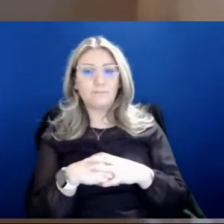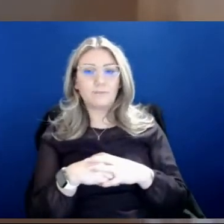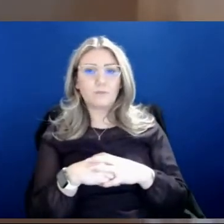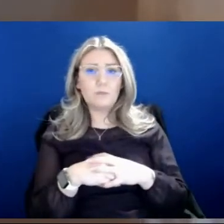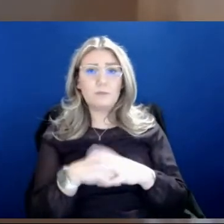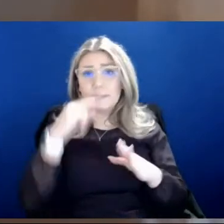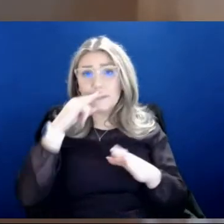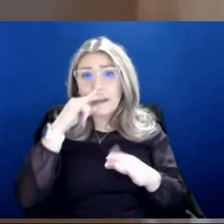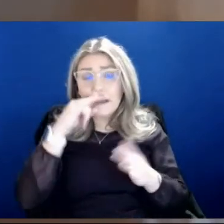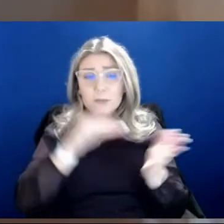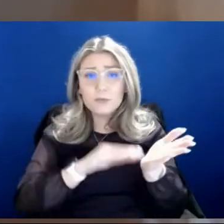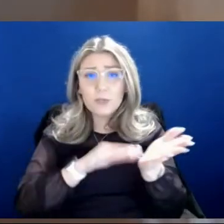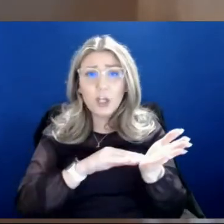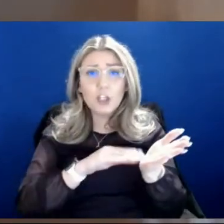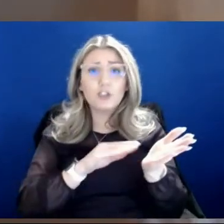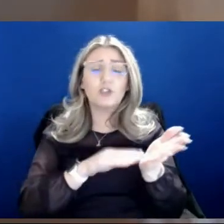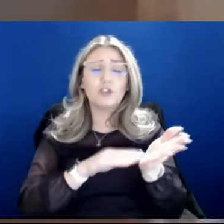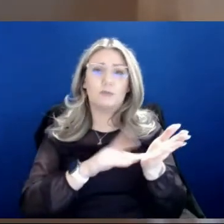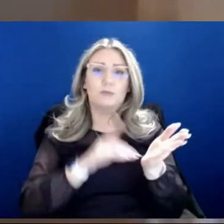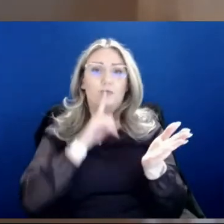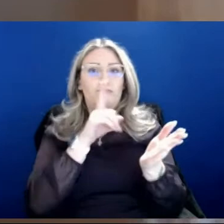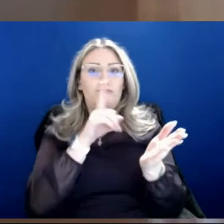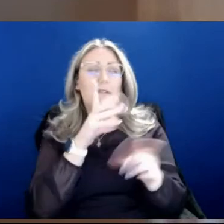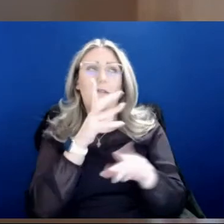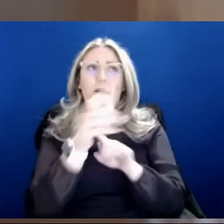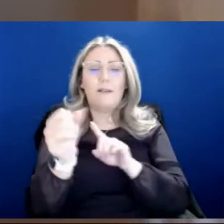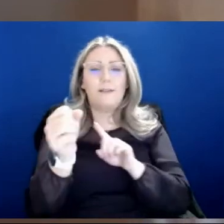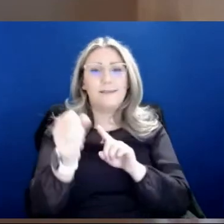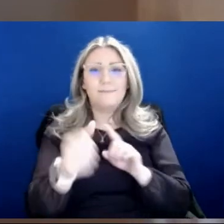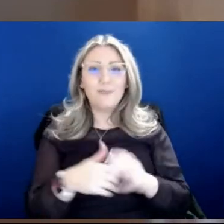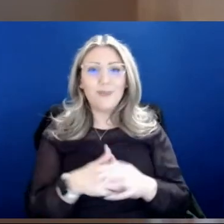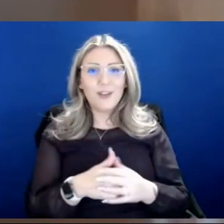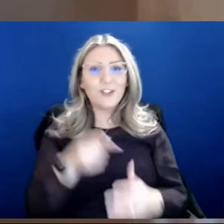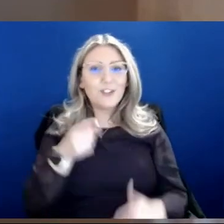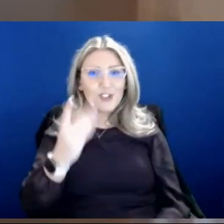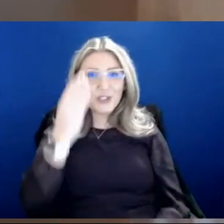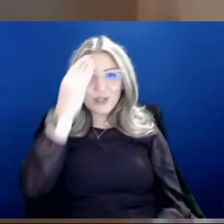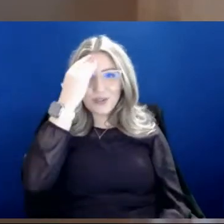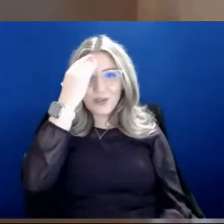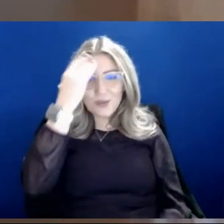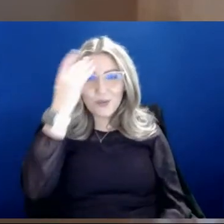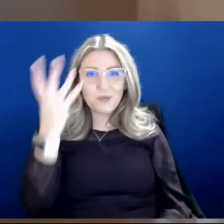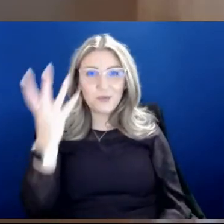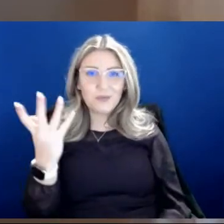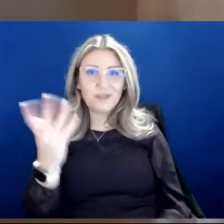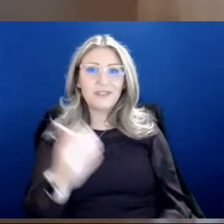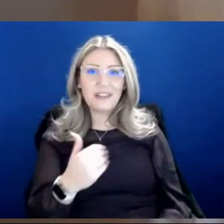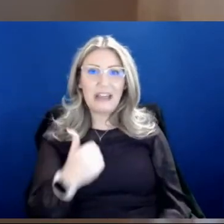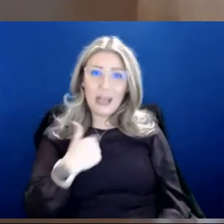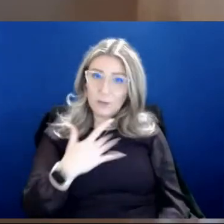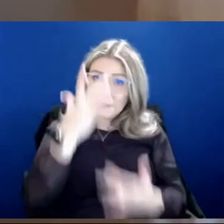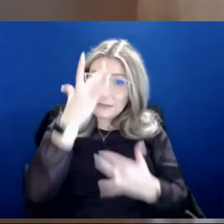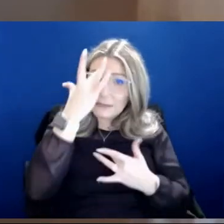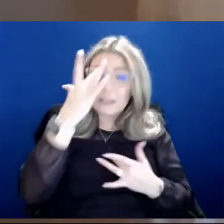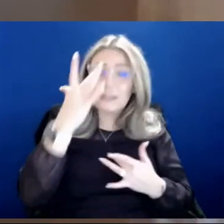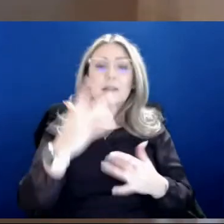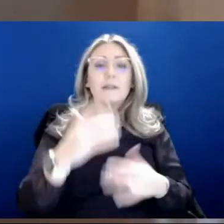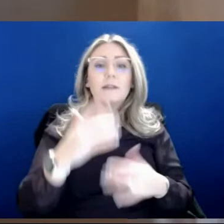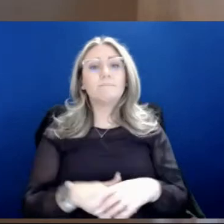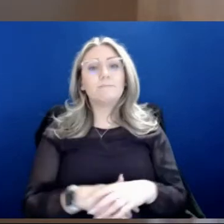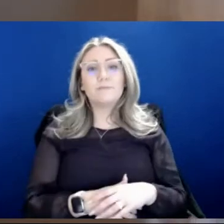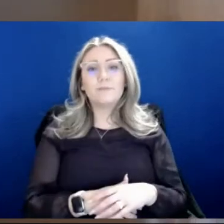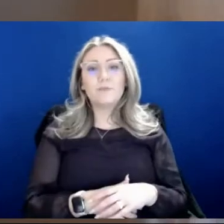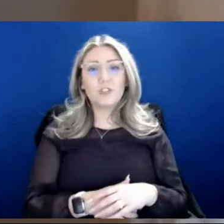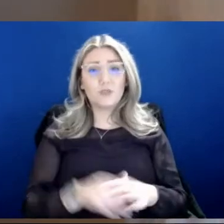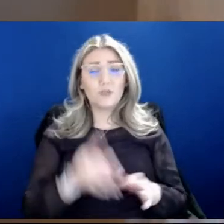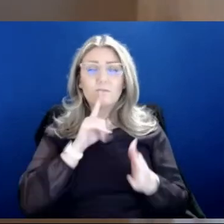kiddos doctor is very awesome. Like she knew that I was sick. She was very kind